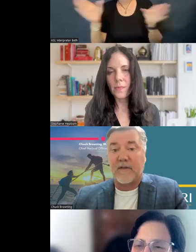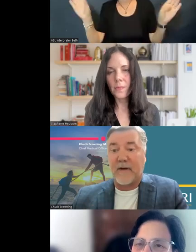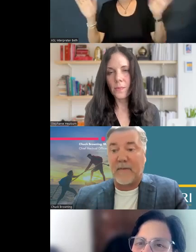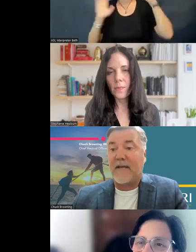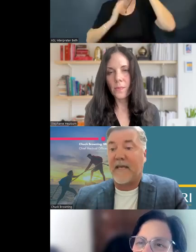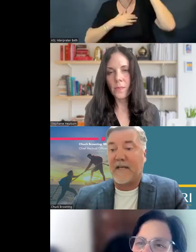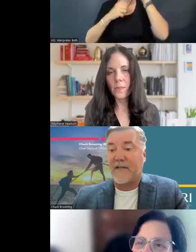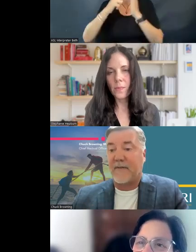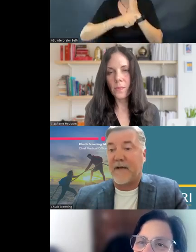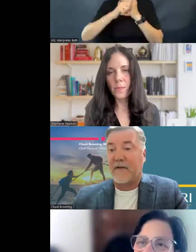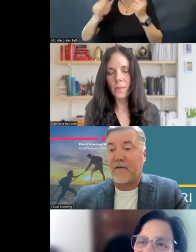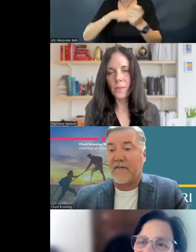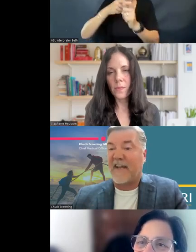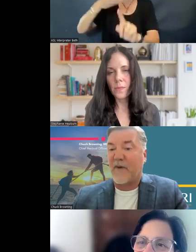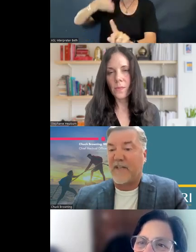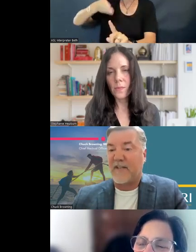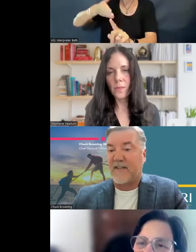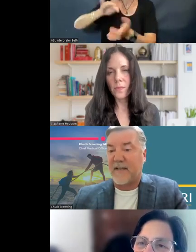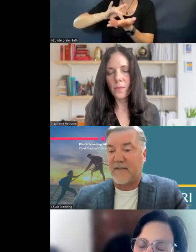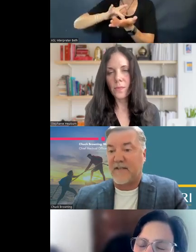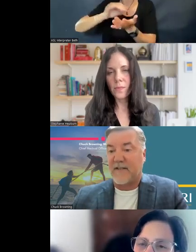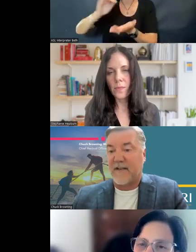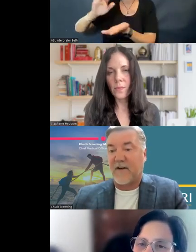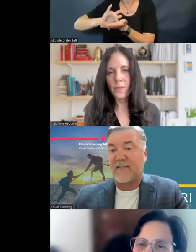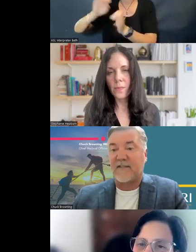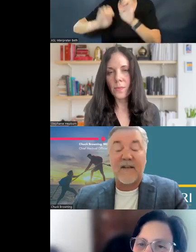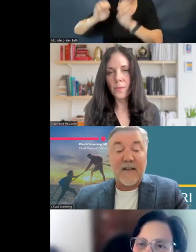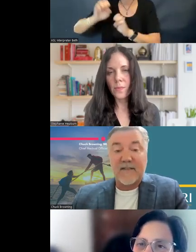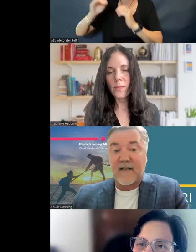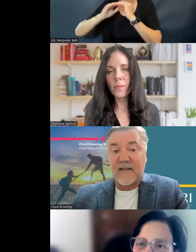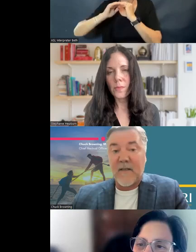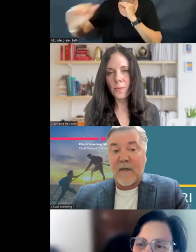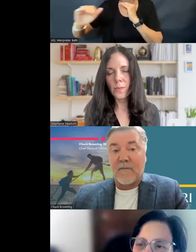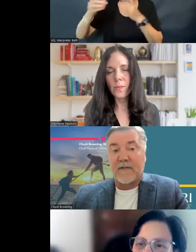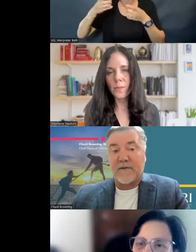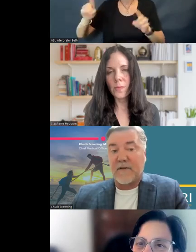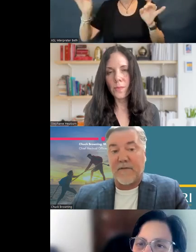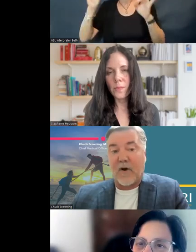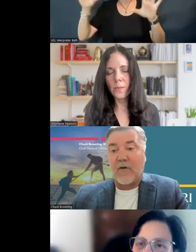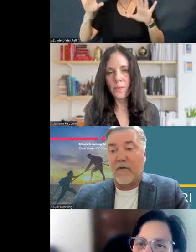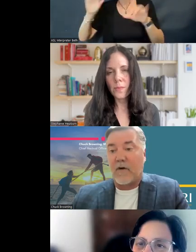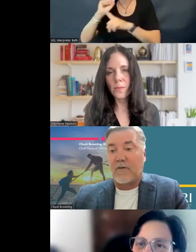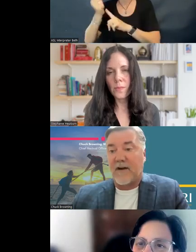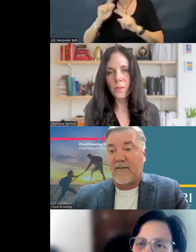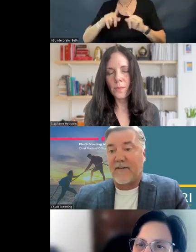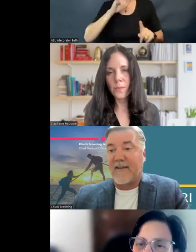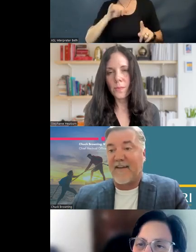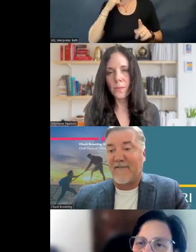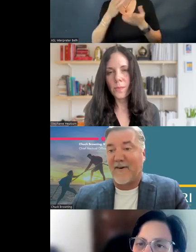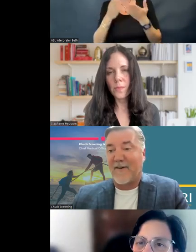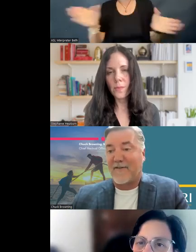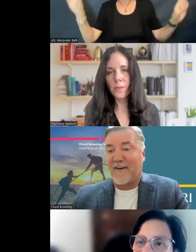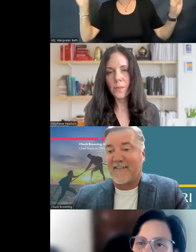was specifically about medication and medical evaluation and stabilization in crisis settings, but it's really for overall driving